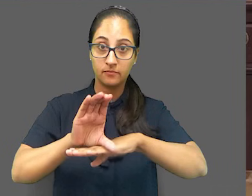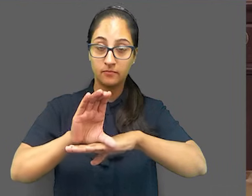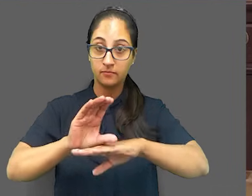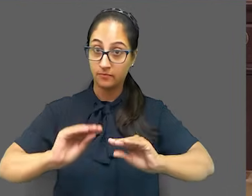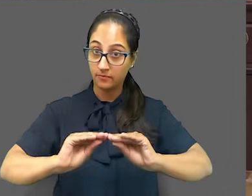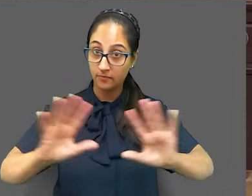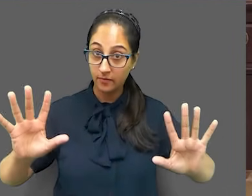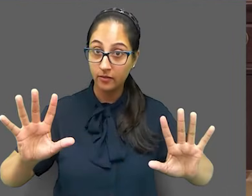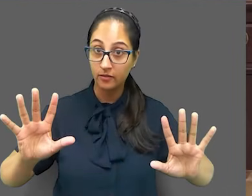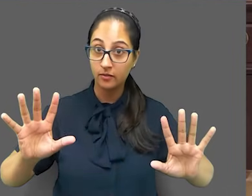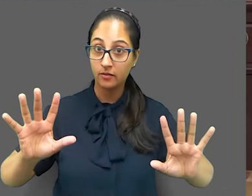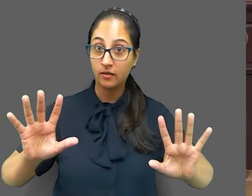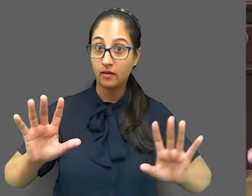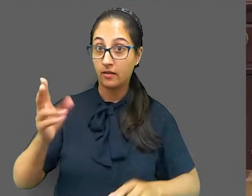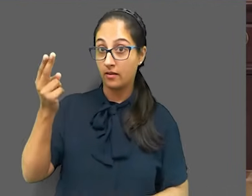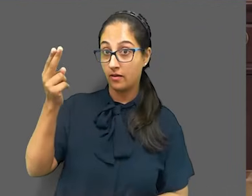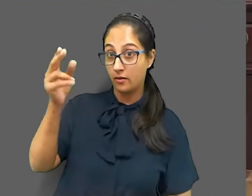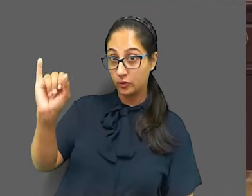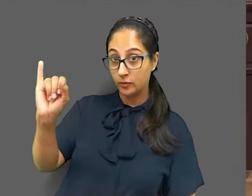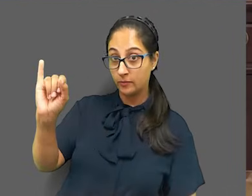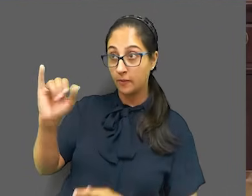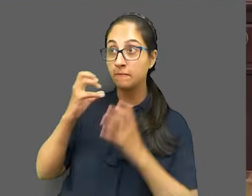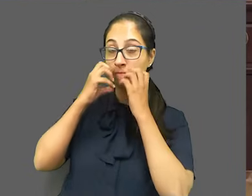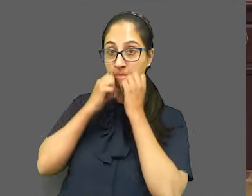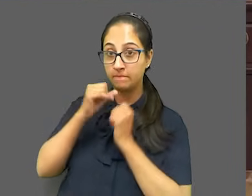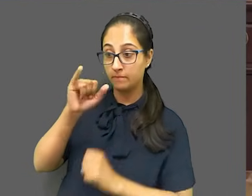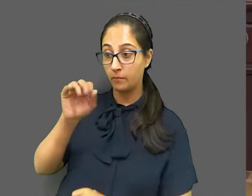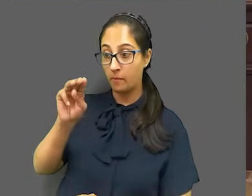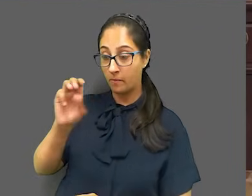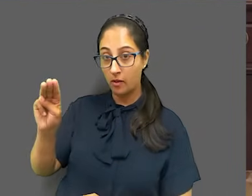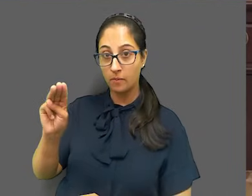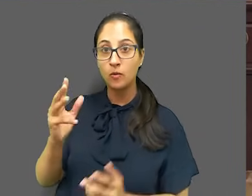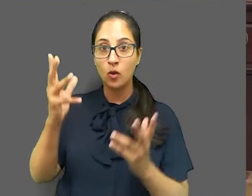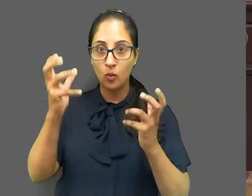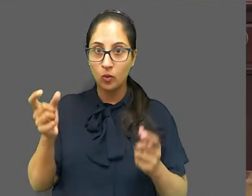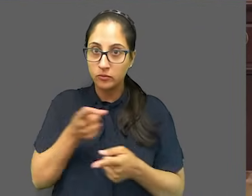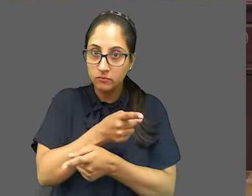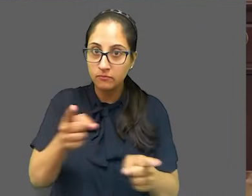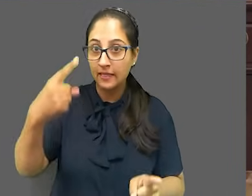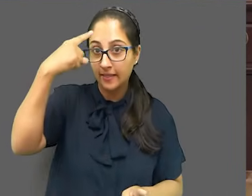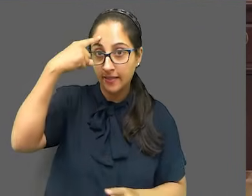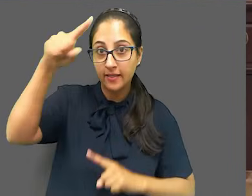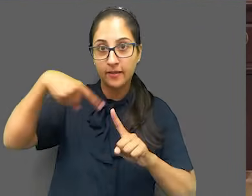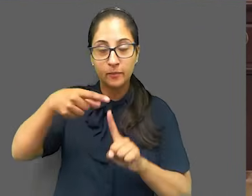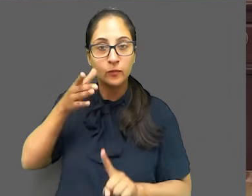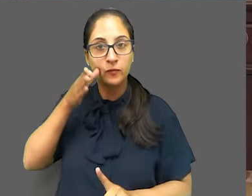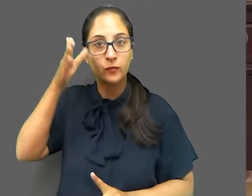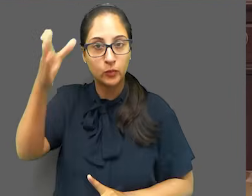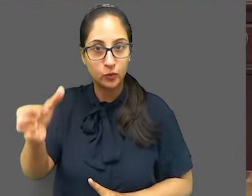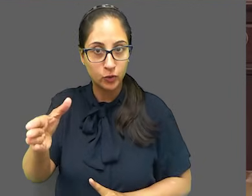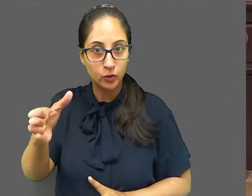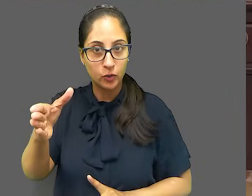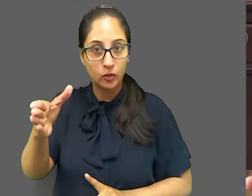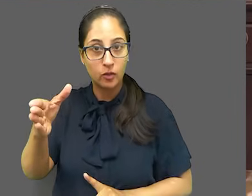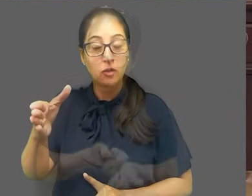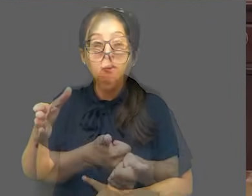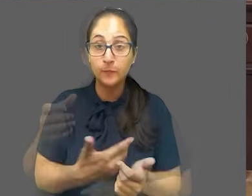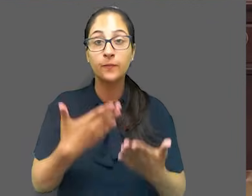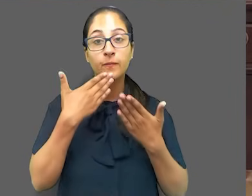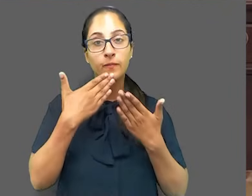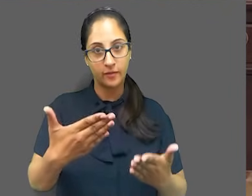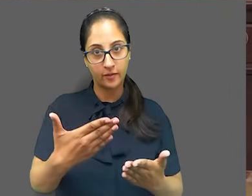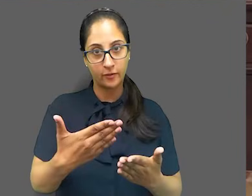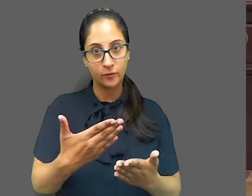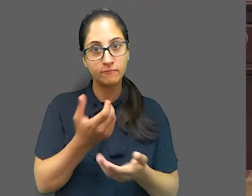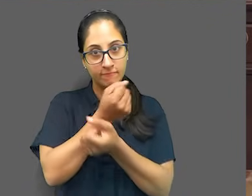beloved Imam wants the Canadian Jamaat to think of long-term employment solutions. Thank you